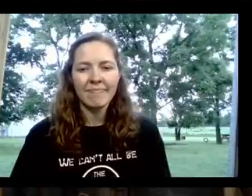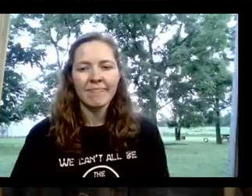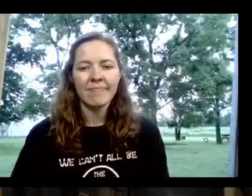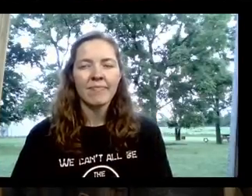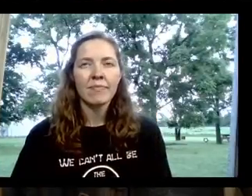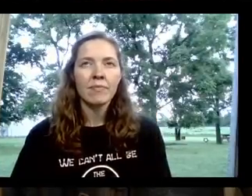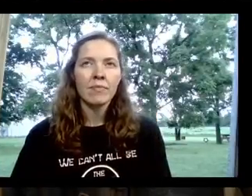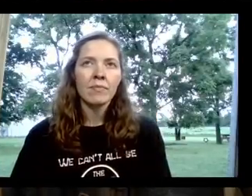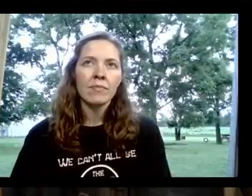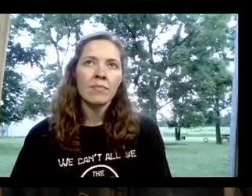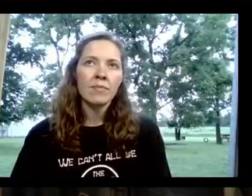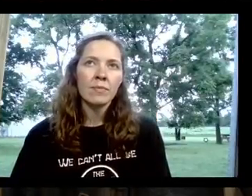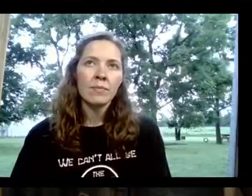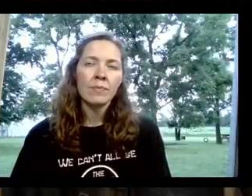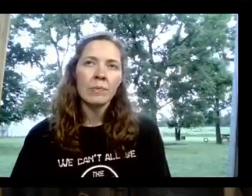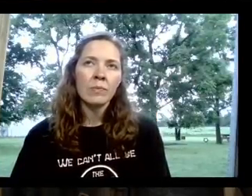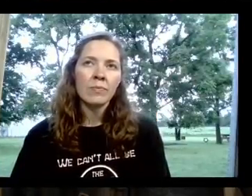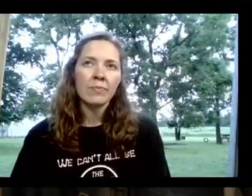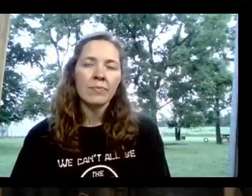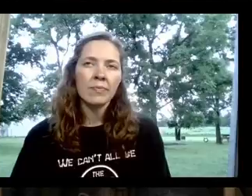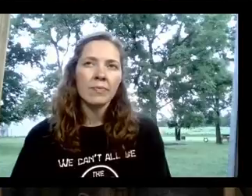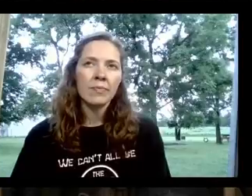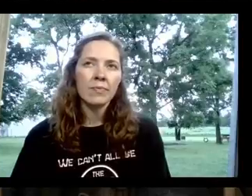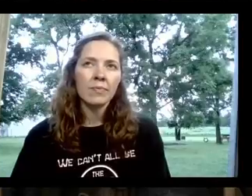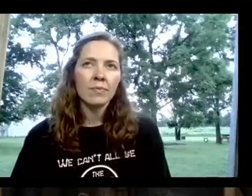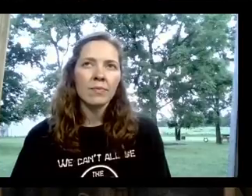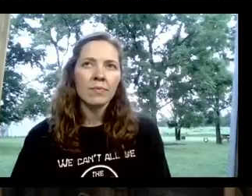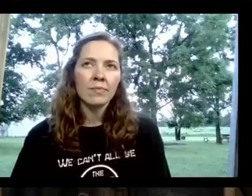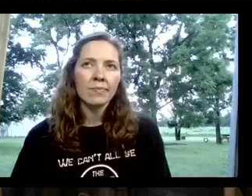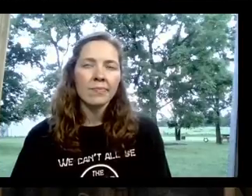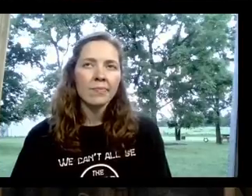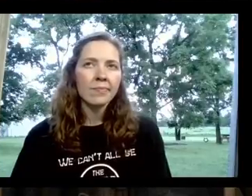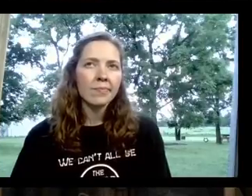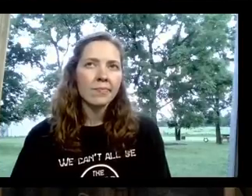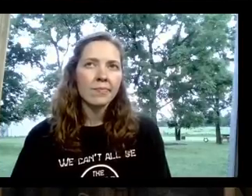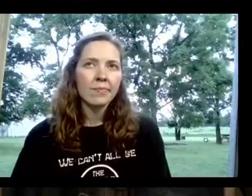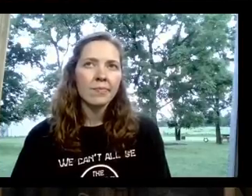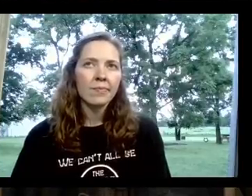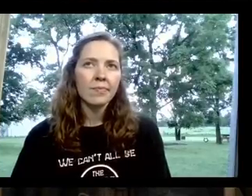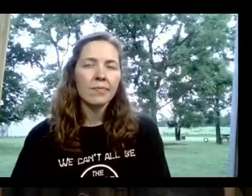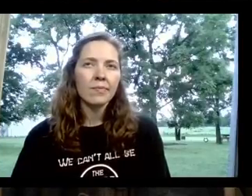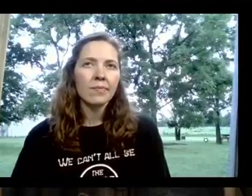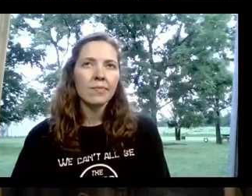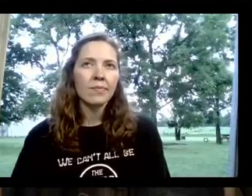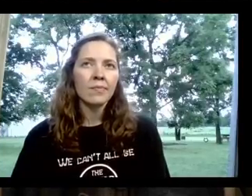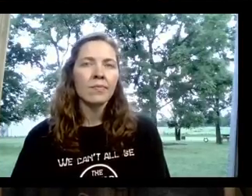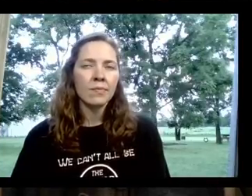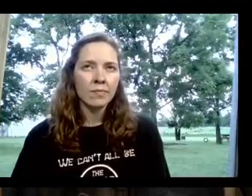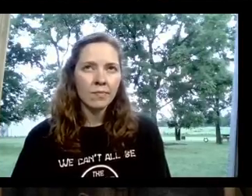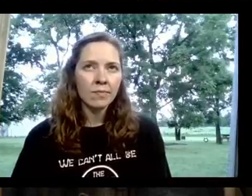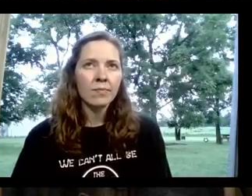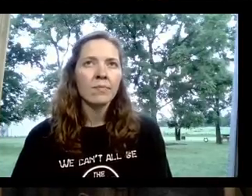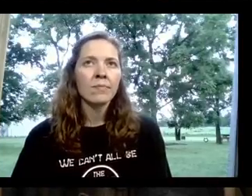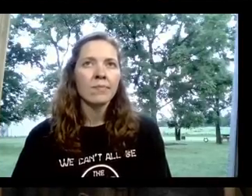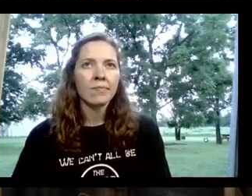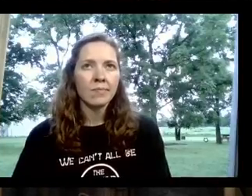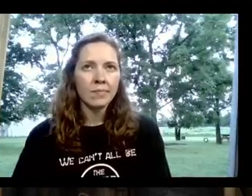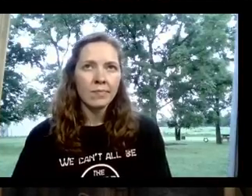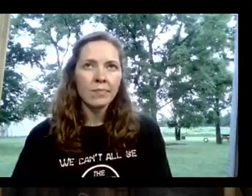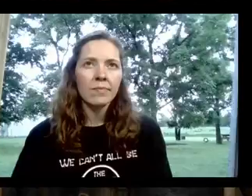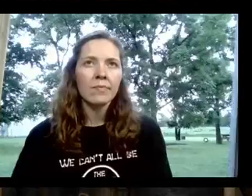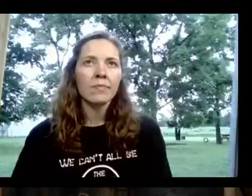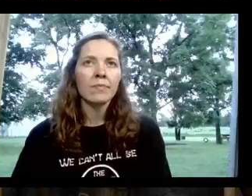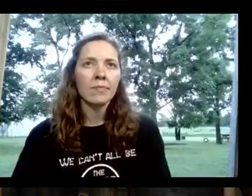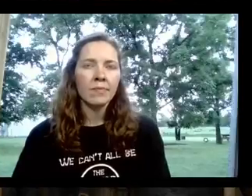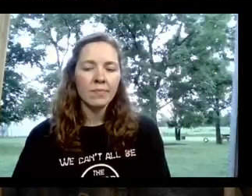made from a higher grade wrought iron because those rims were taking shock, right, as they come flopping down the road and hitting rocks